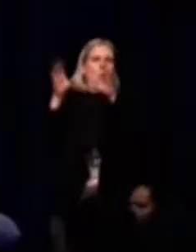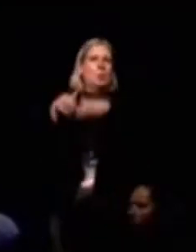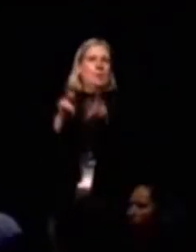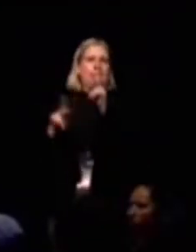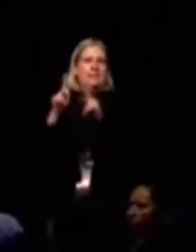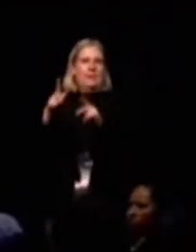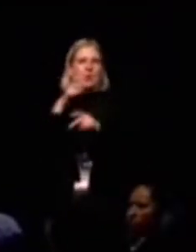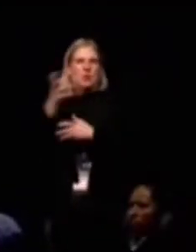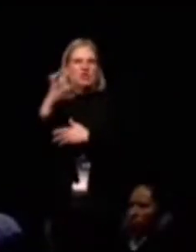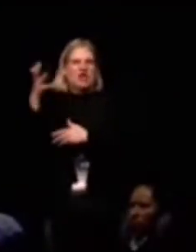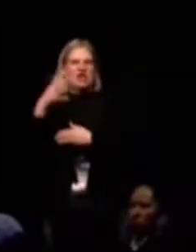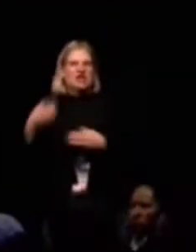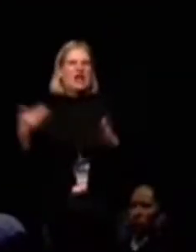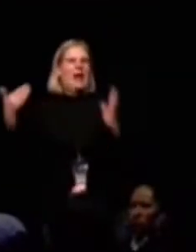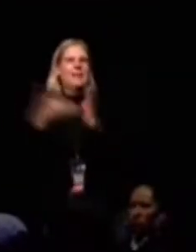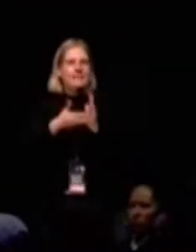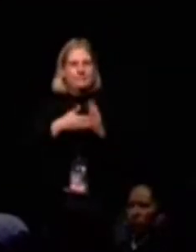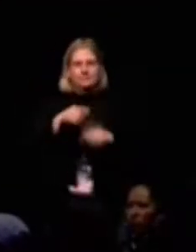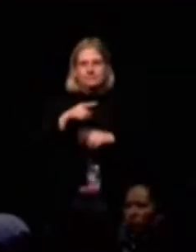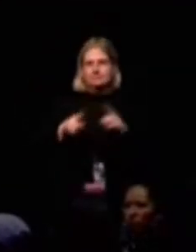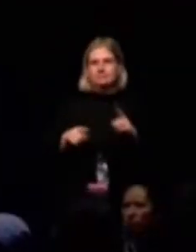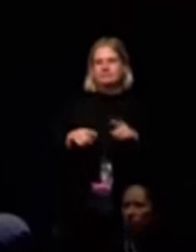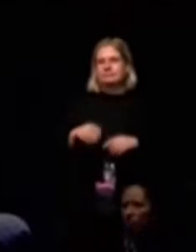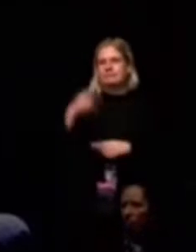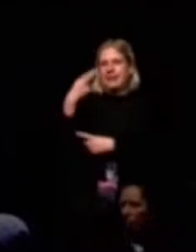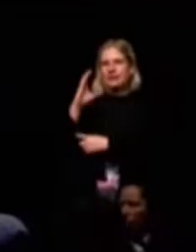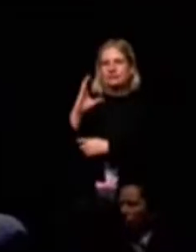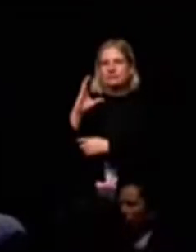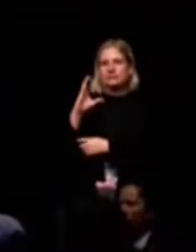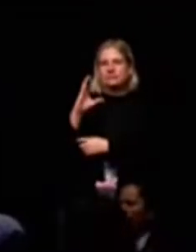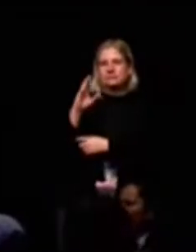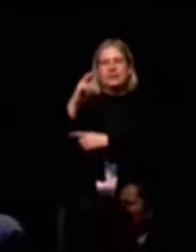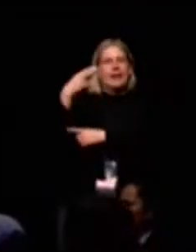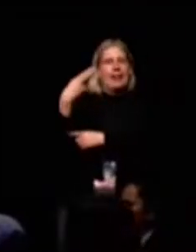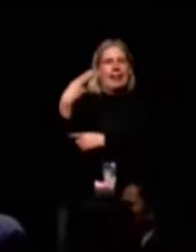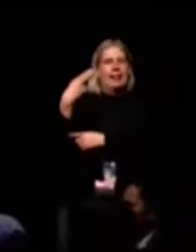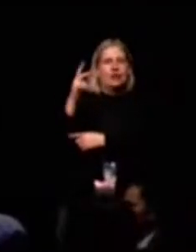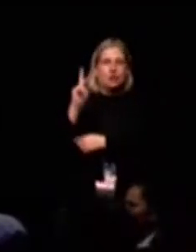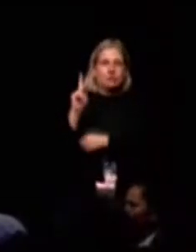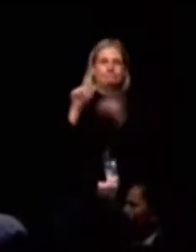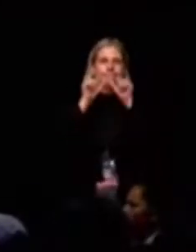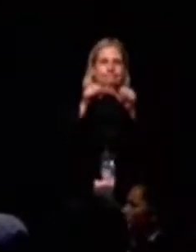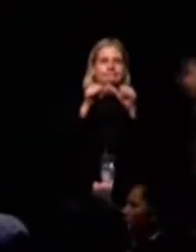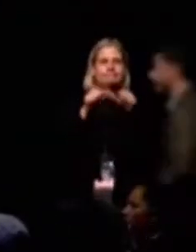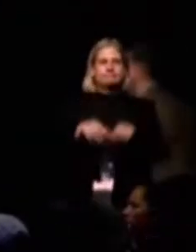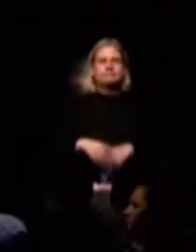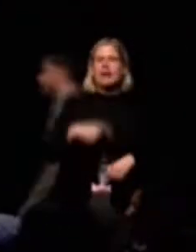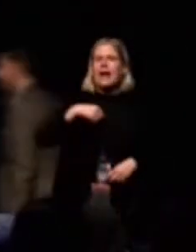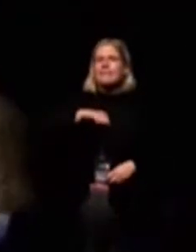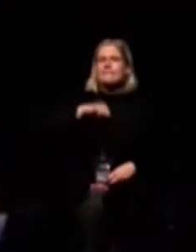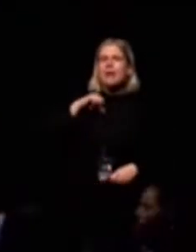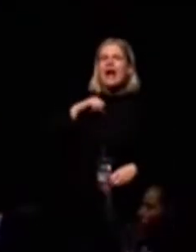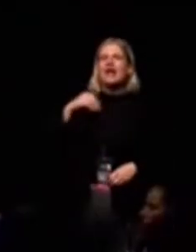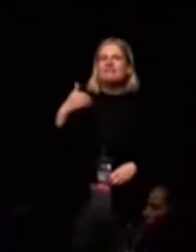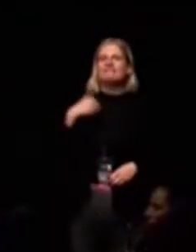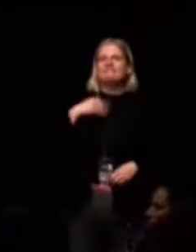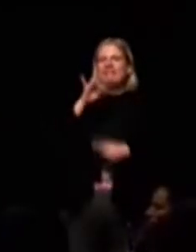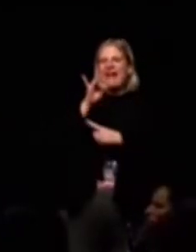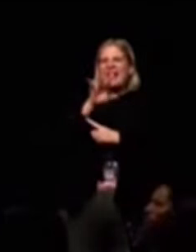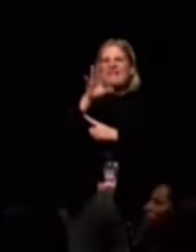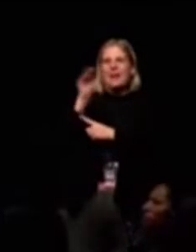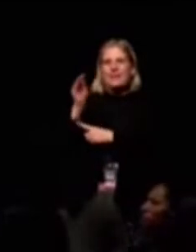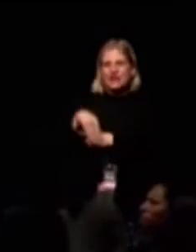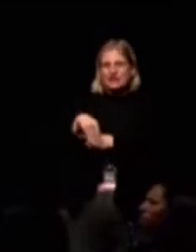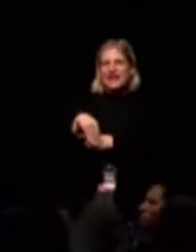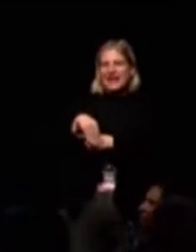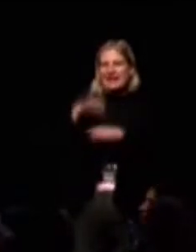I'm proud to acknowledge dissent in our party, but I'm also proud of receiving 85% of